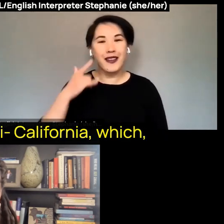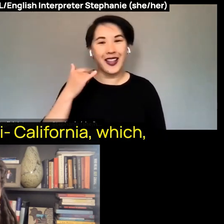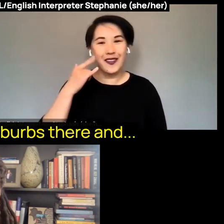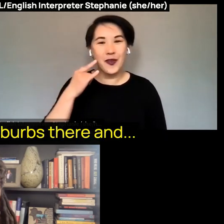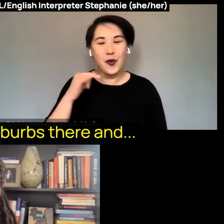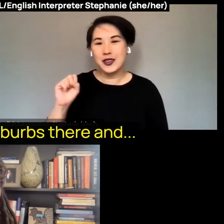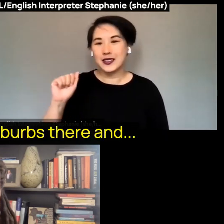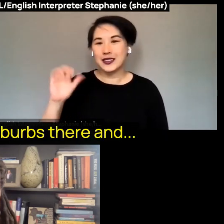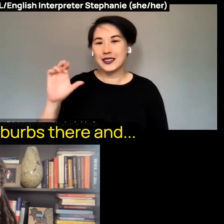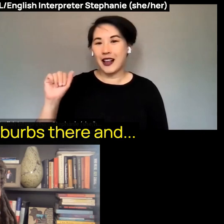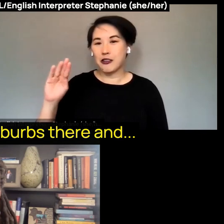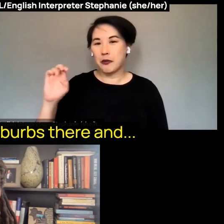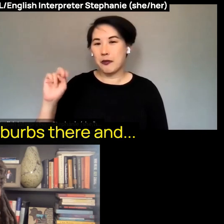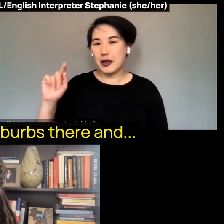which